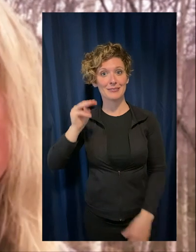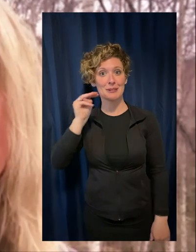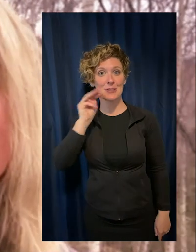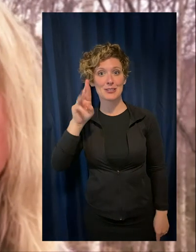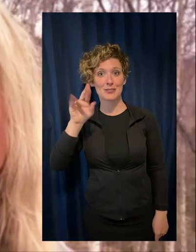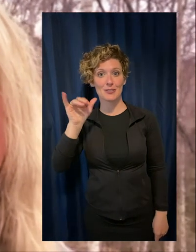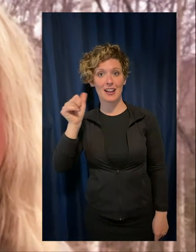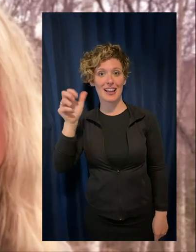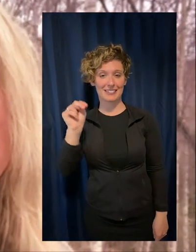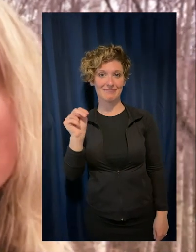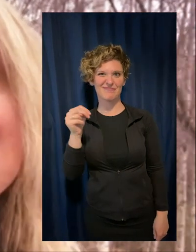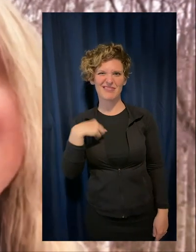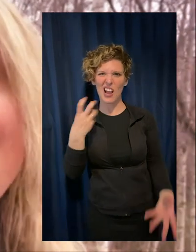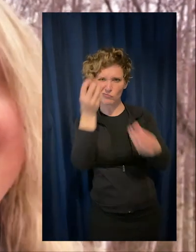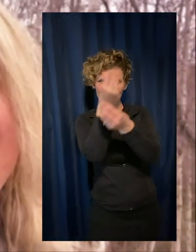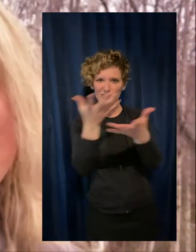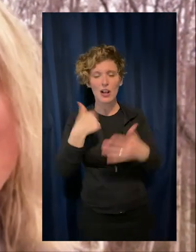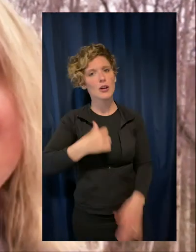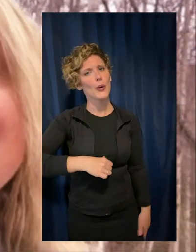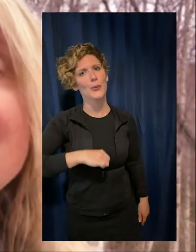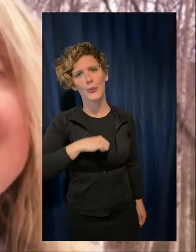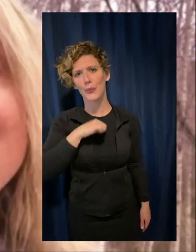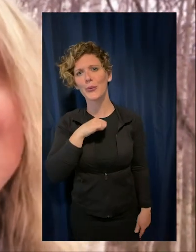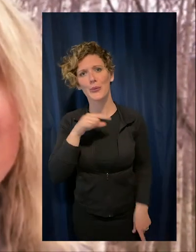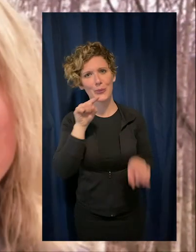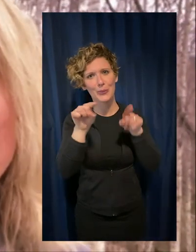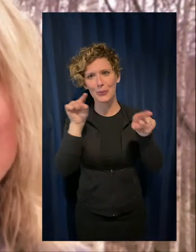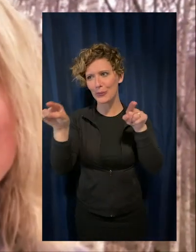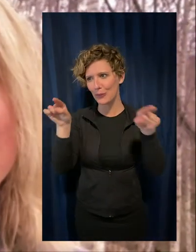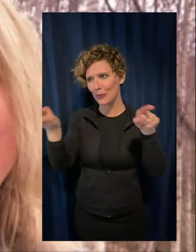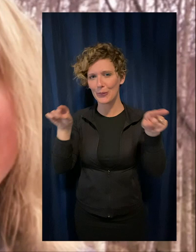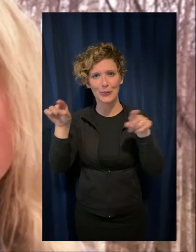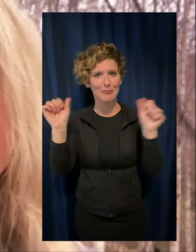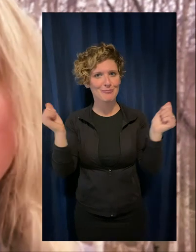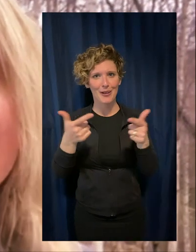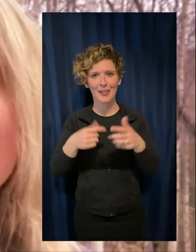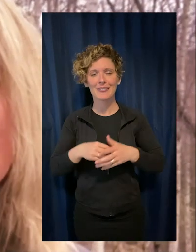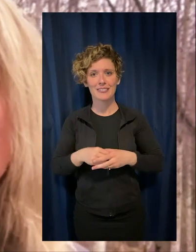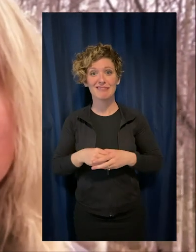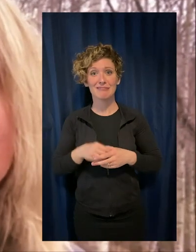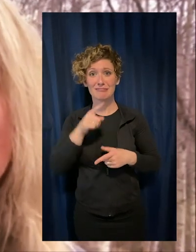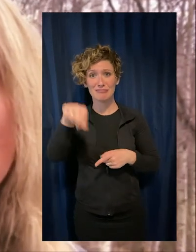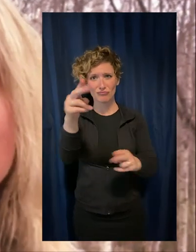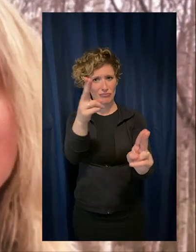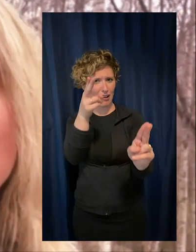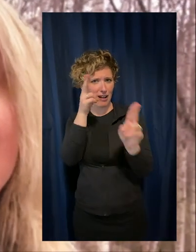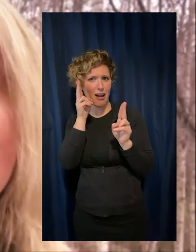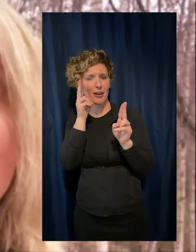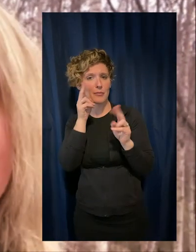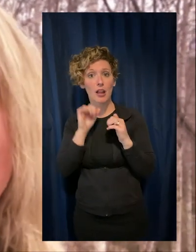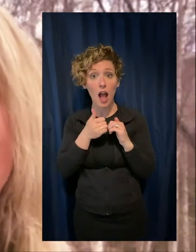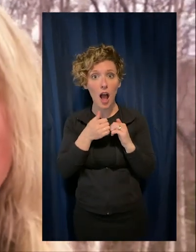and I wanted to tell you how very proud I am of each and every one of you. I've had the honor and privilege of watching